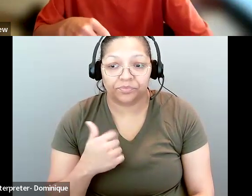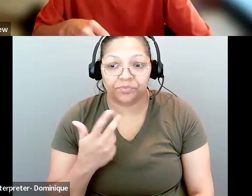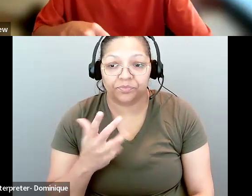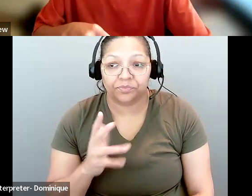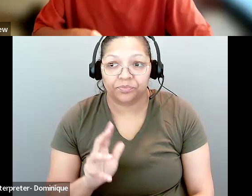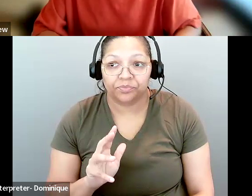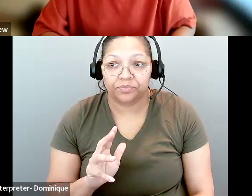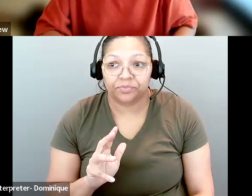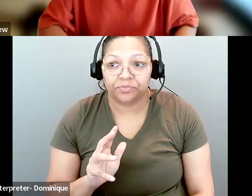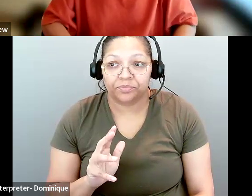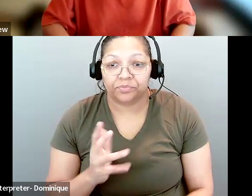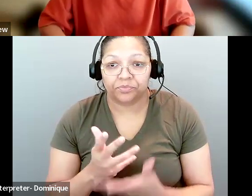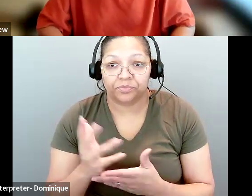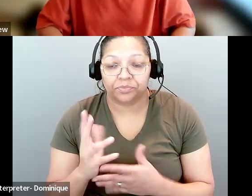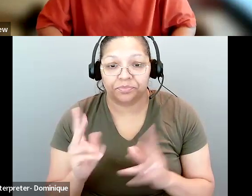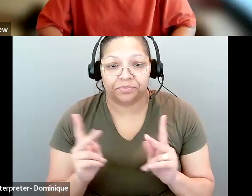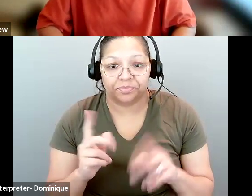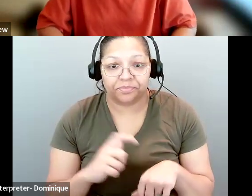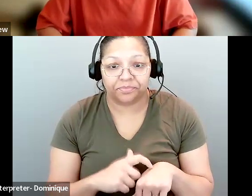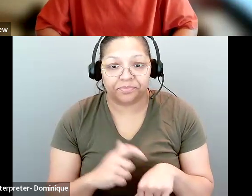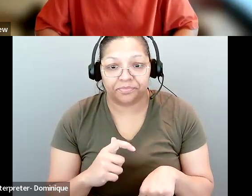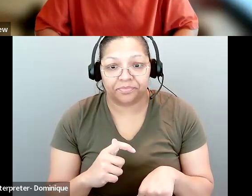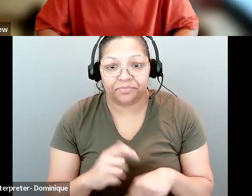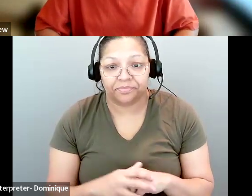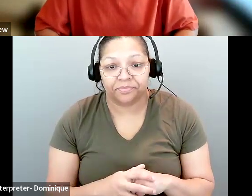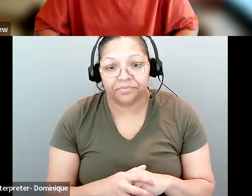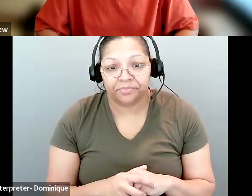um, waste people's time.